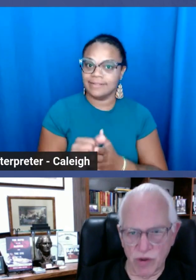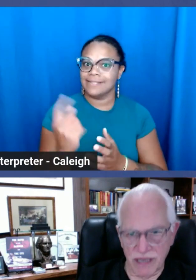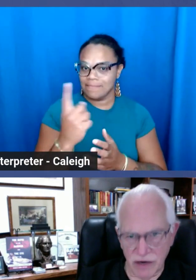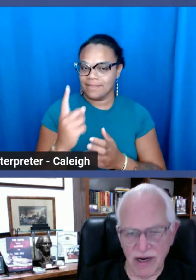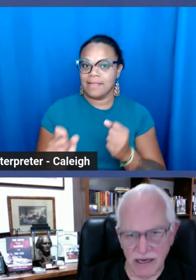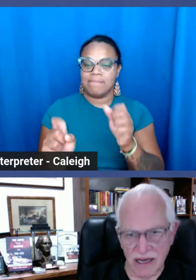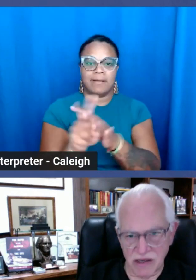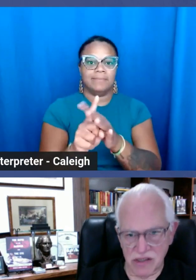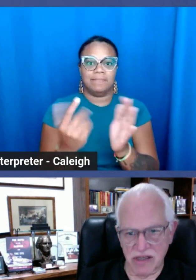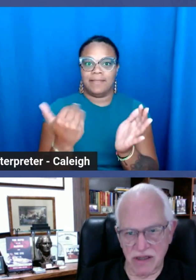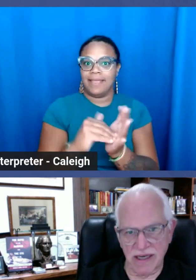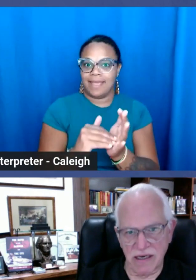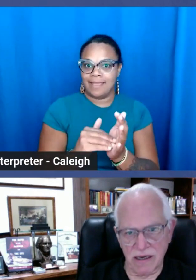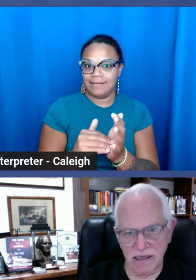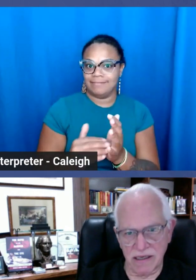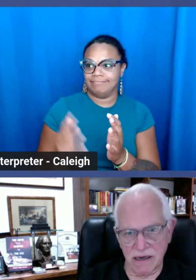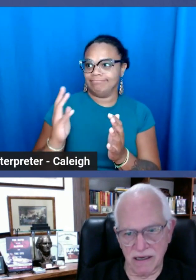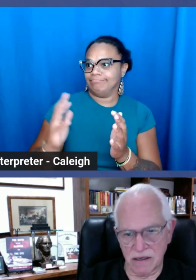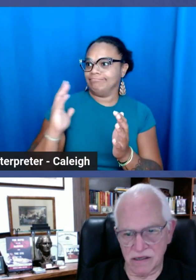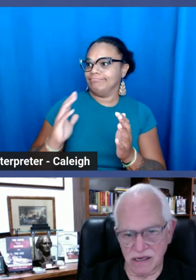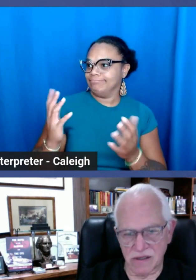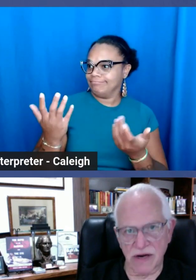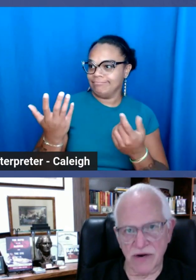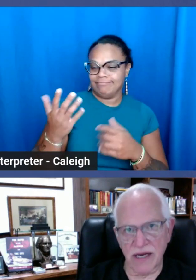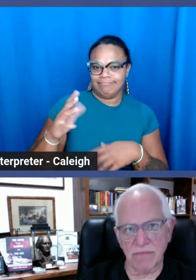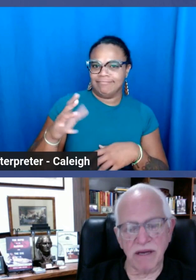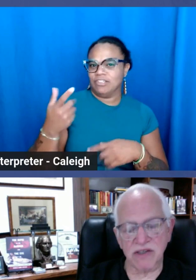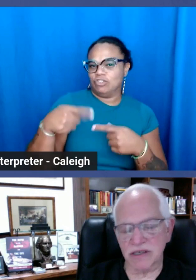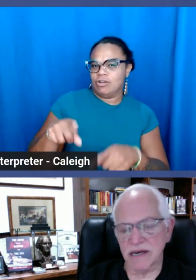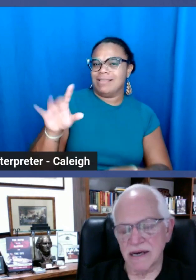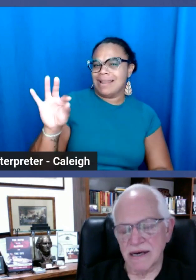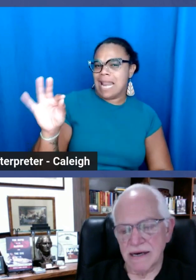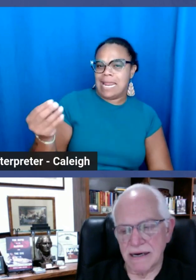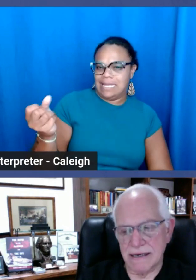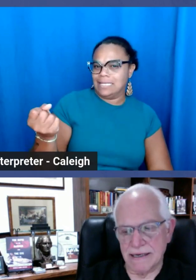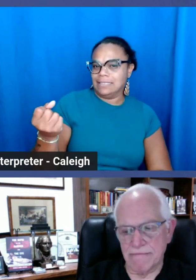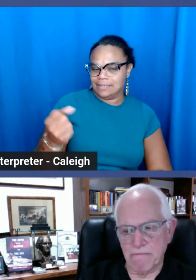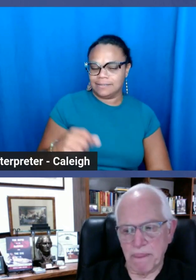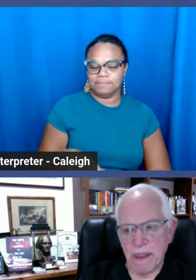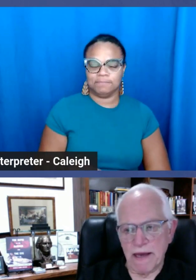the early internet cases in the late 1990s, as Larry had mentioned.